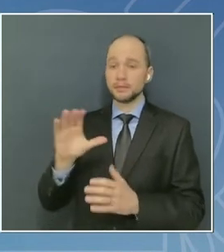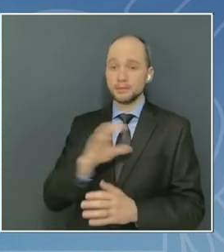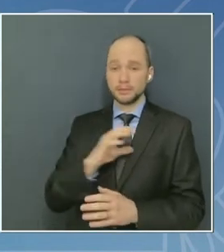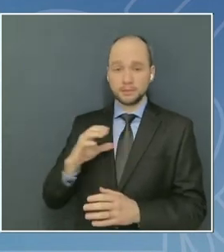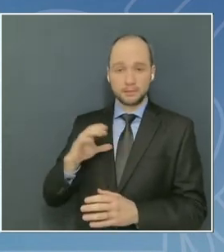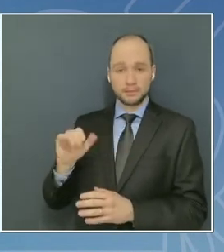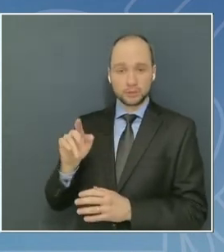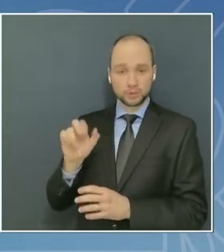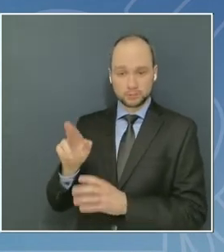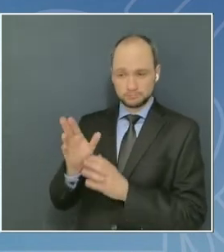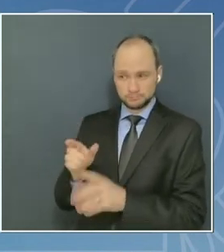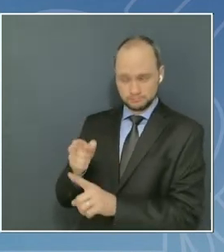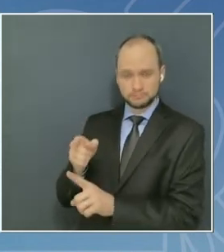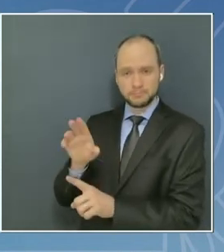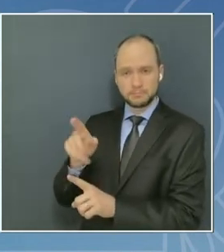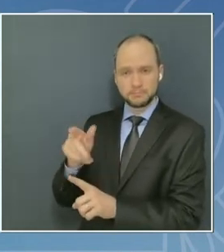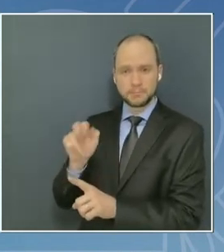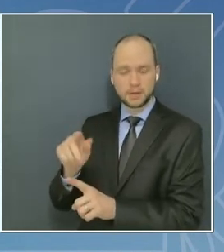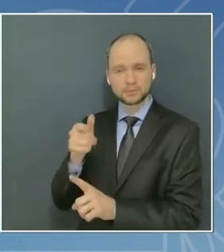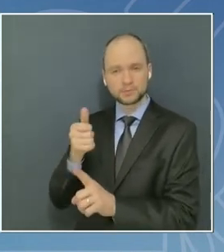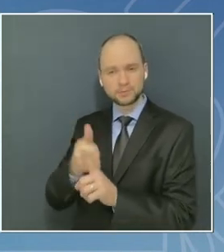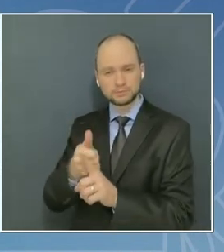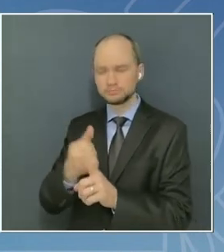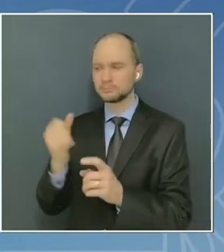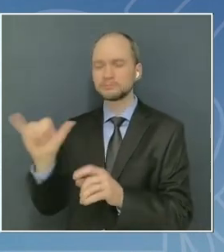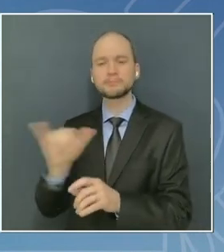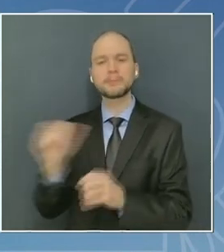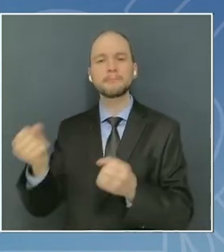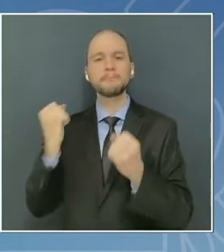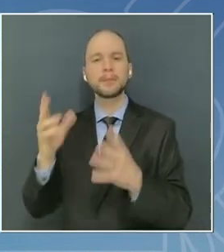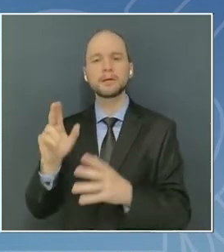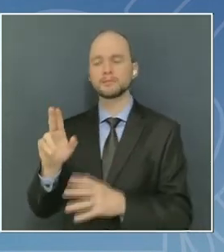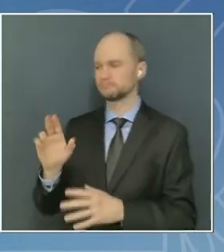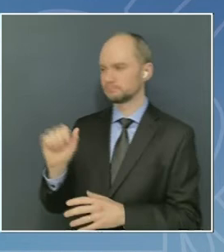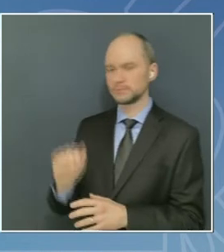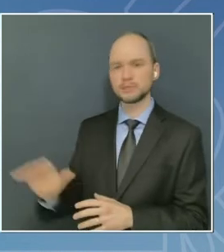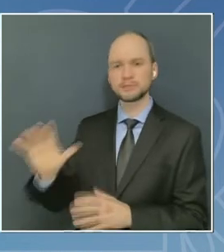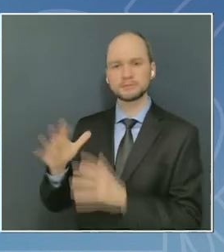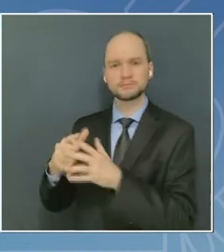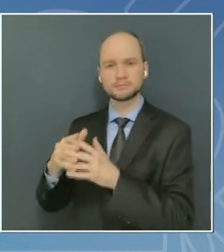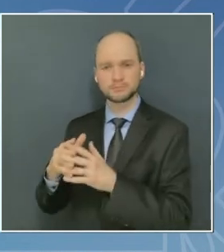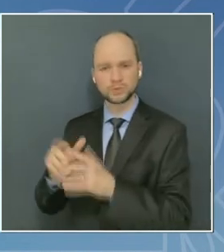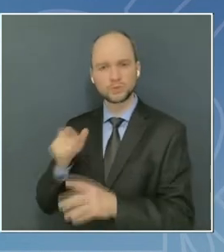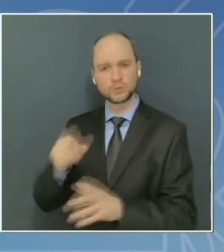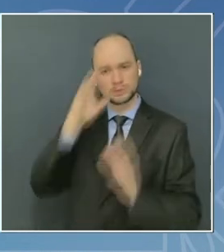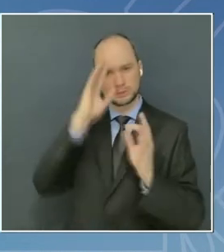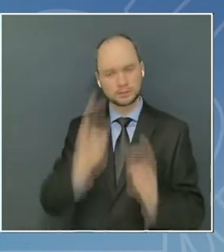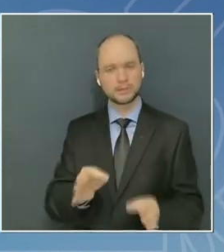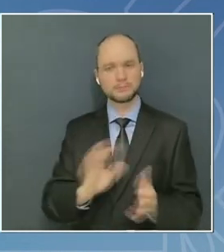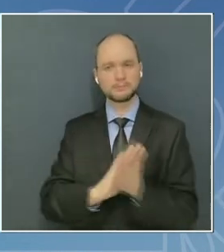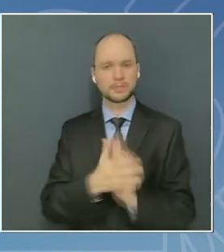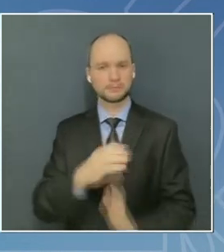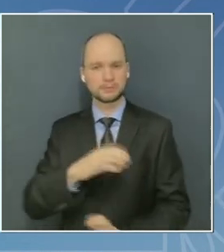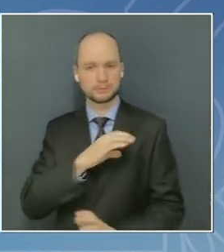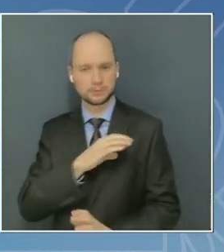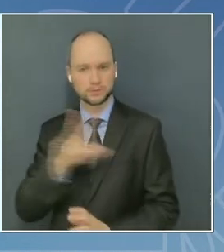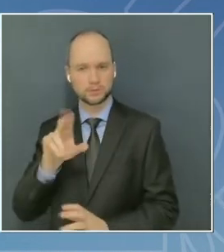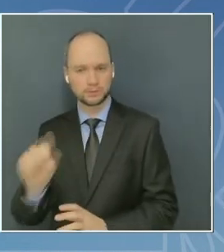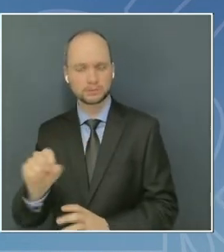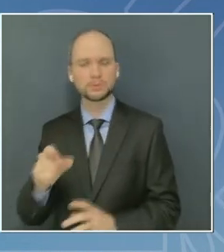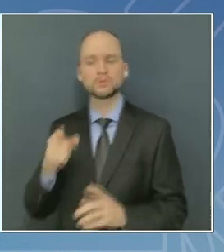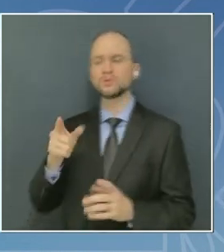many Southeast Asian Americans, you are a U.S. citizen by choice. Can you please tell us why you chose to emigrate from Singapore and